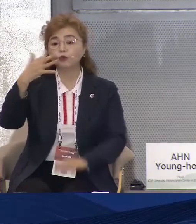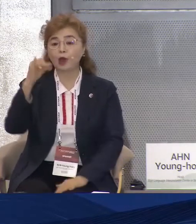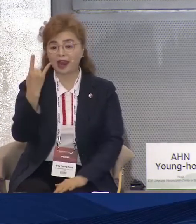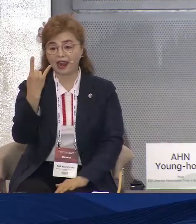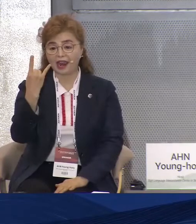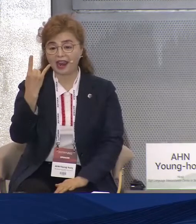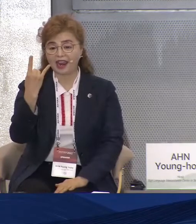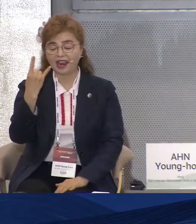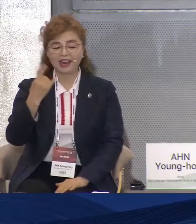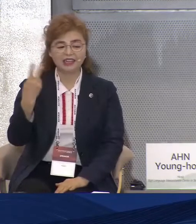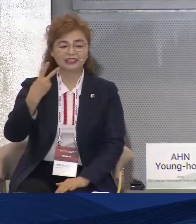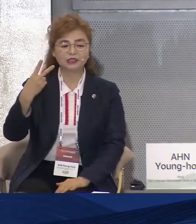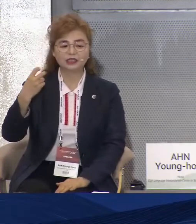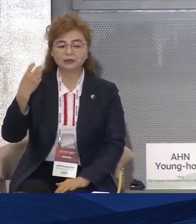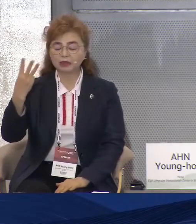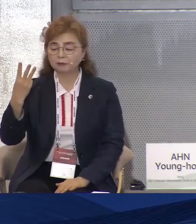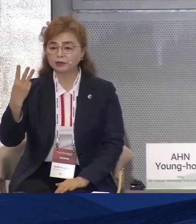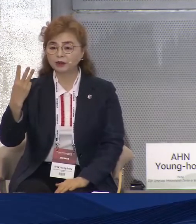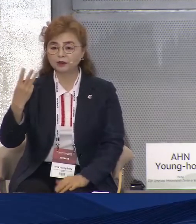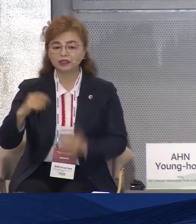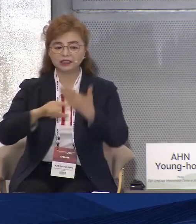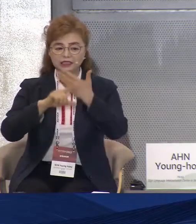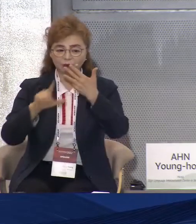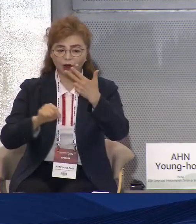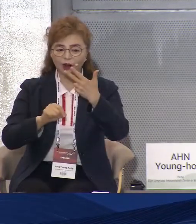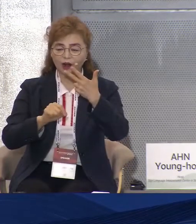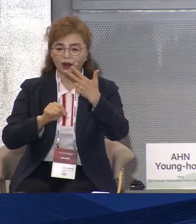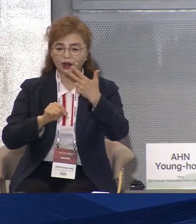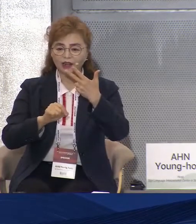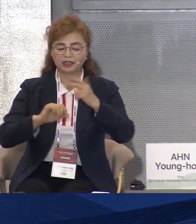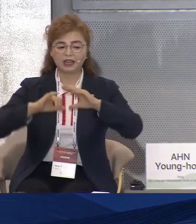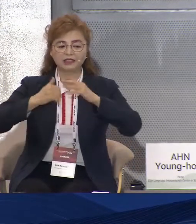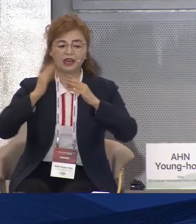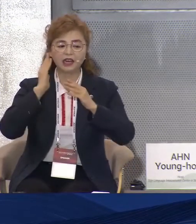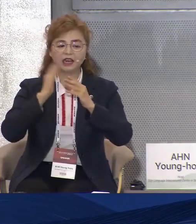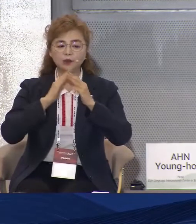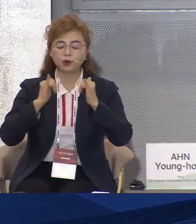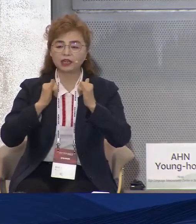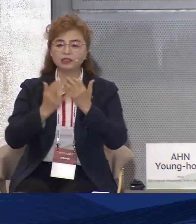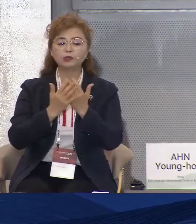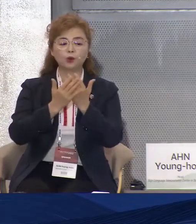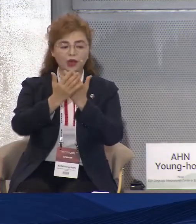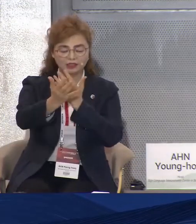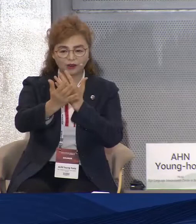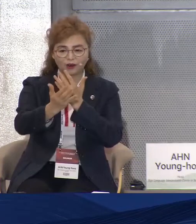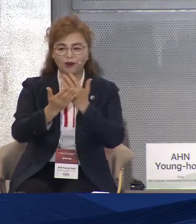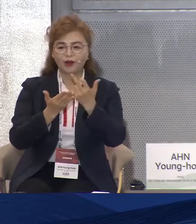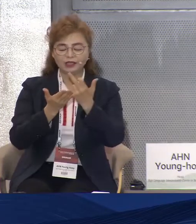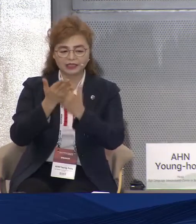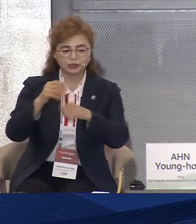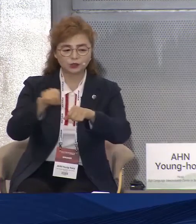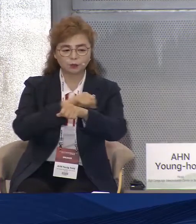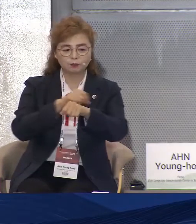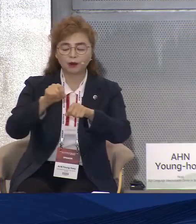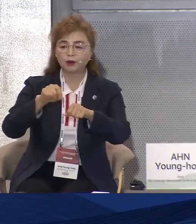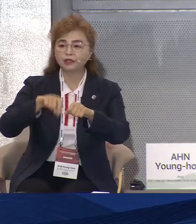in July 2023, in Jeju Special Self-Governing Province, World Federation of the Deaf General Meeting will be